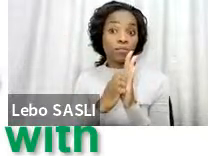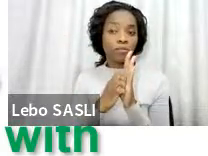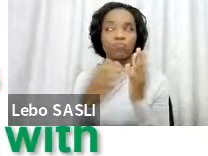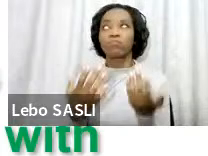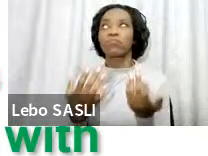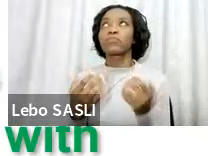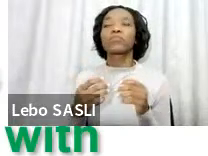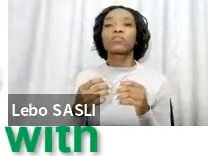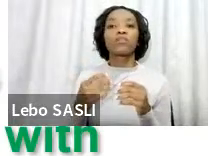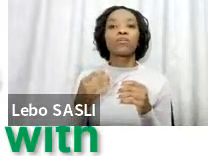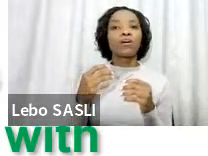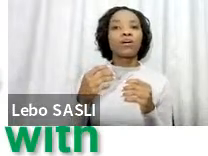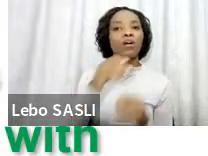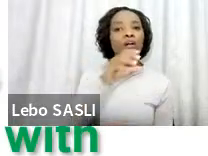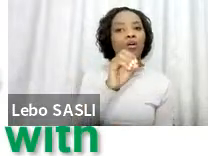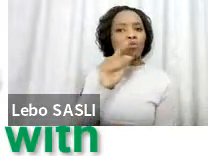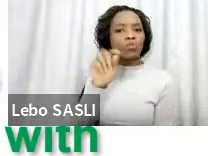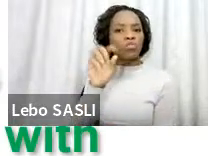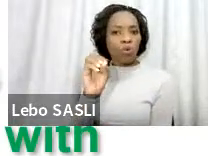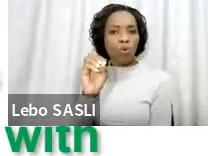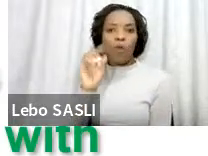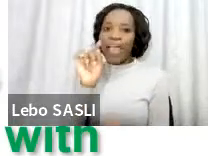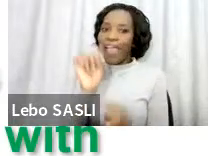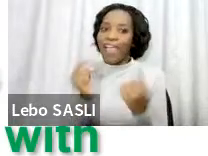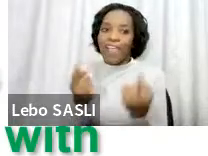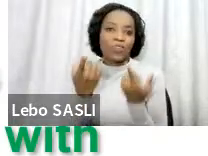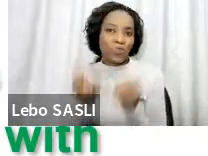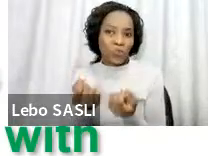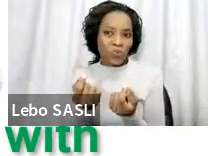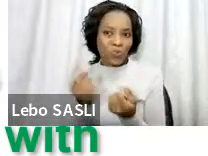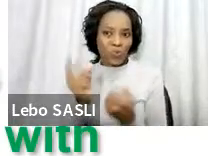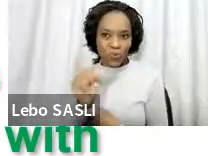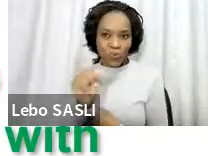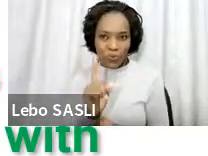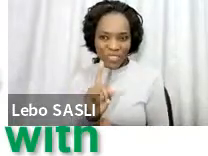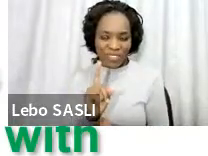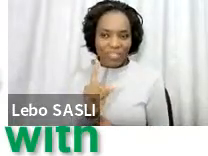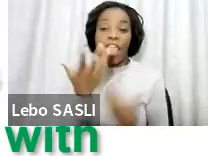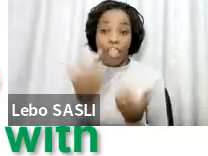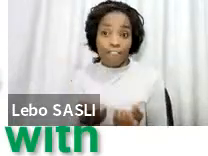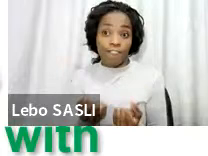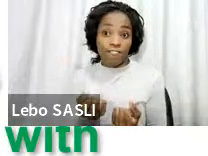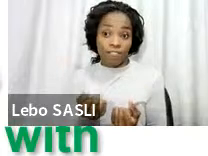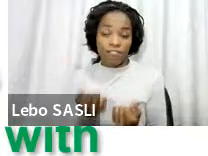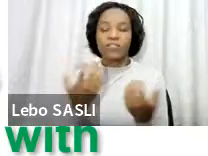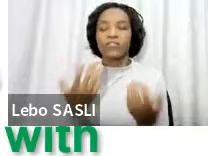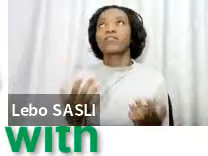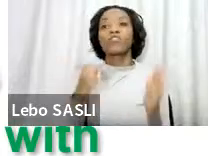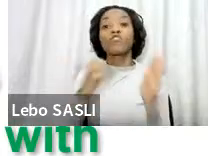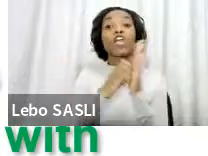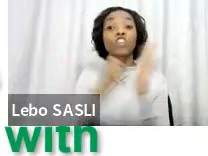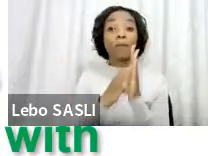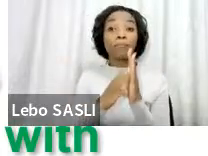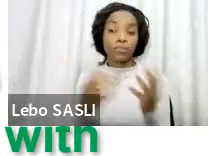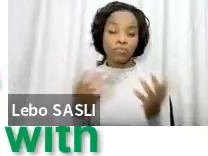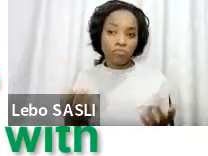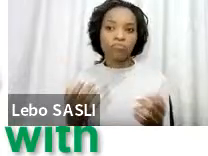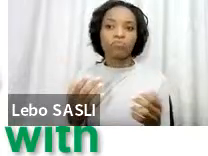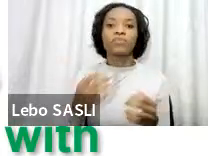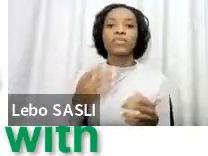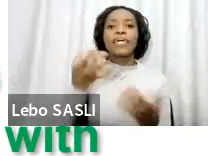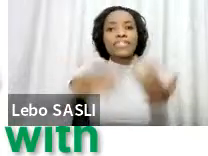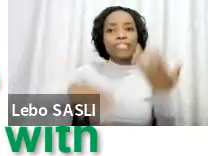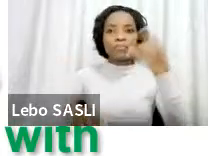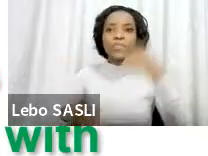tax ombudsman cannot deal with, cases that the tax ombudsman cannot deal with. For an example, from time to time, we do